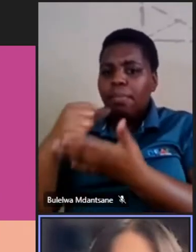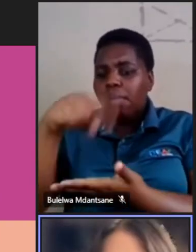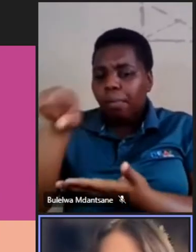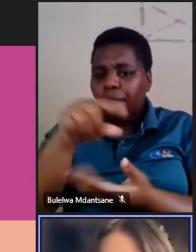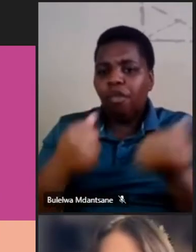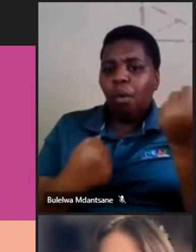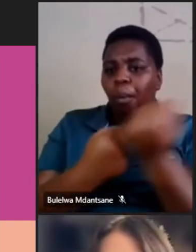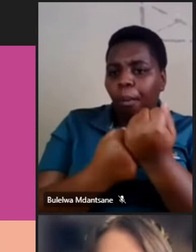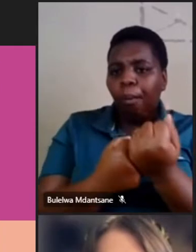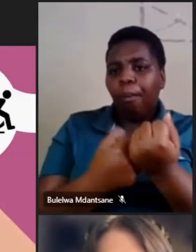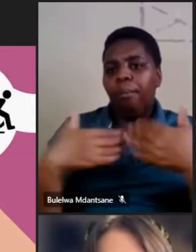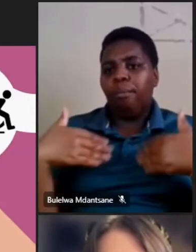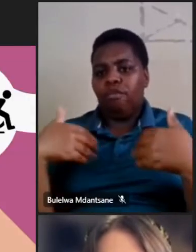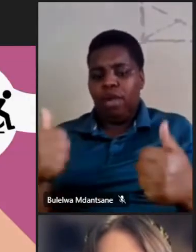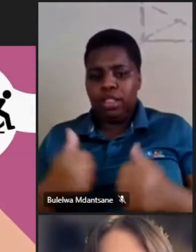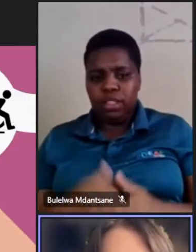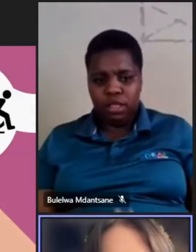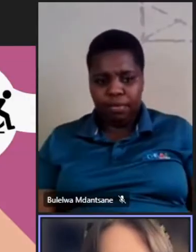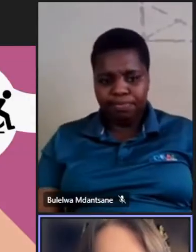support.